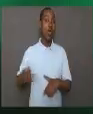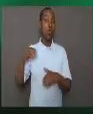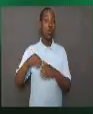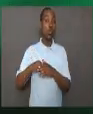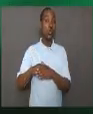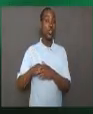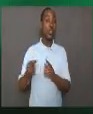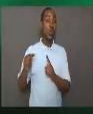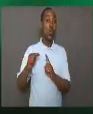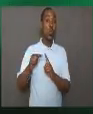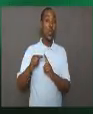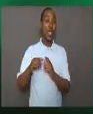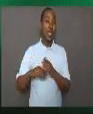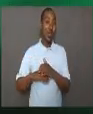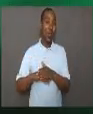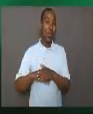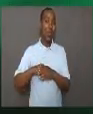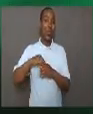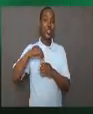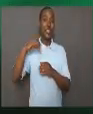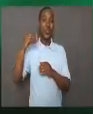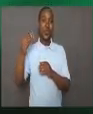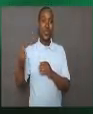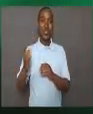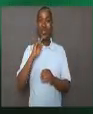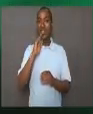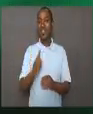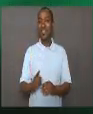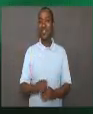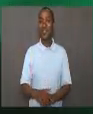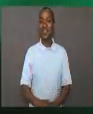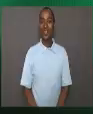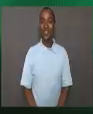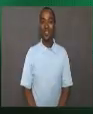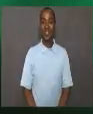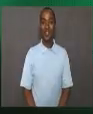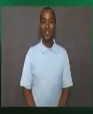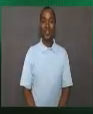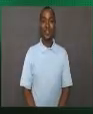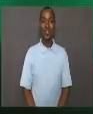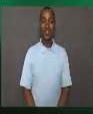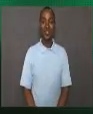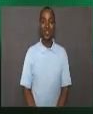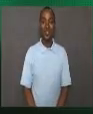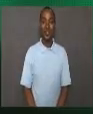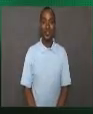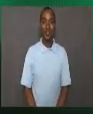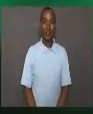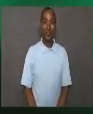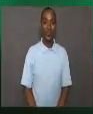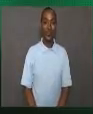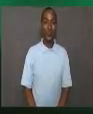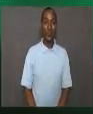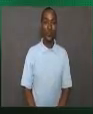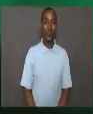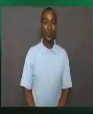Exhalation is the movement of air from the lungs through the airways into